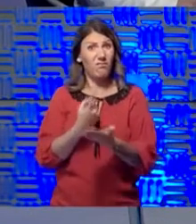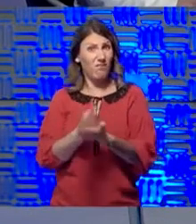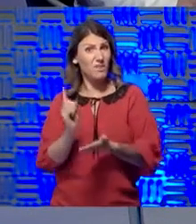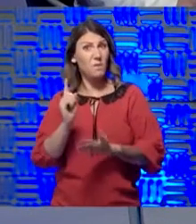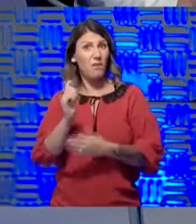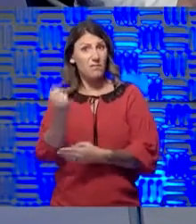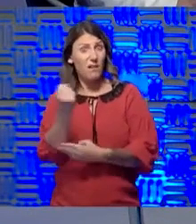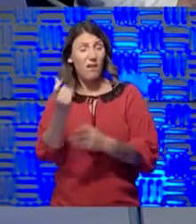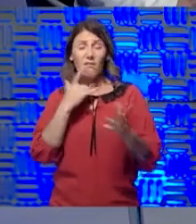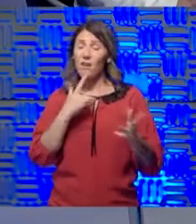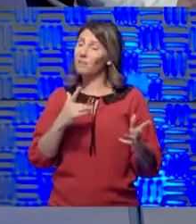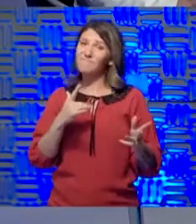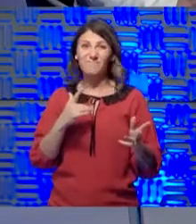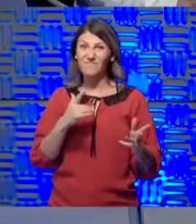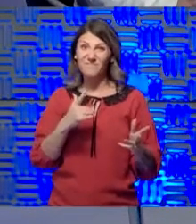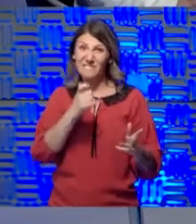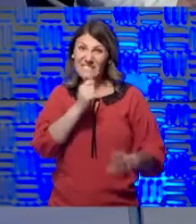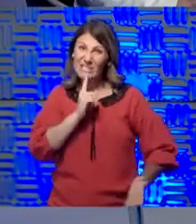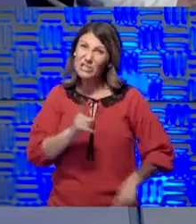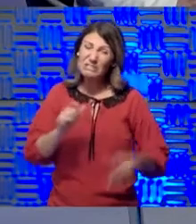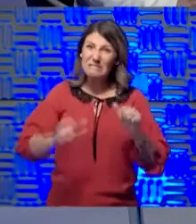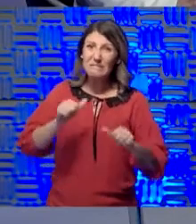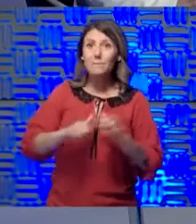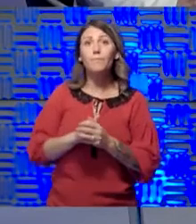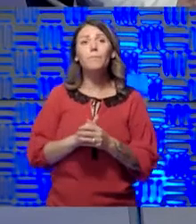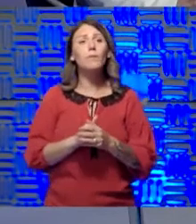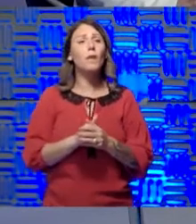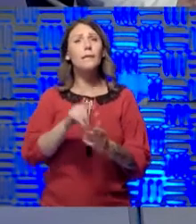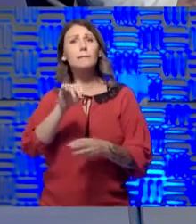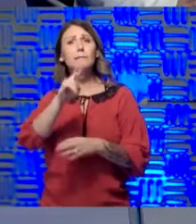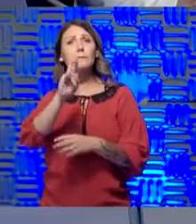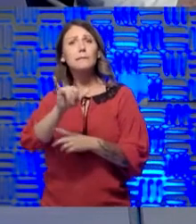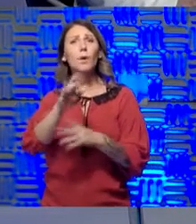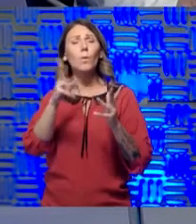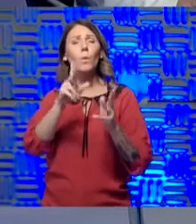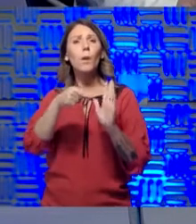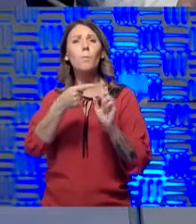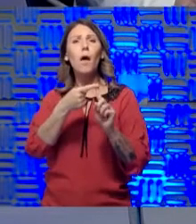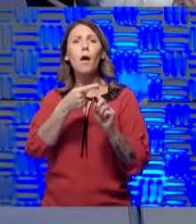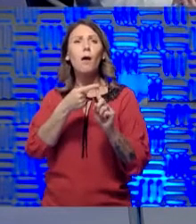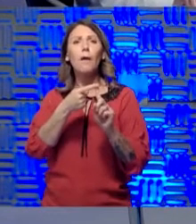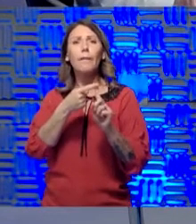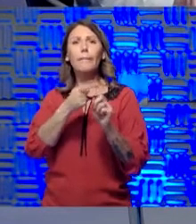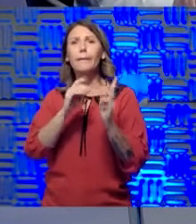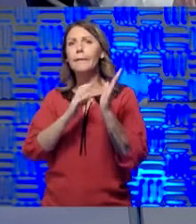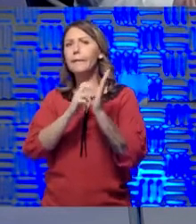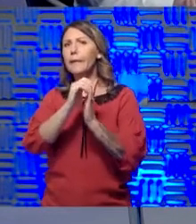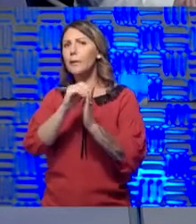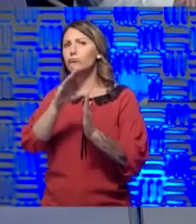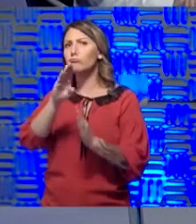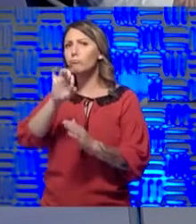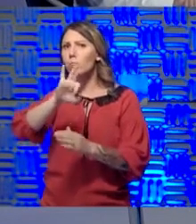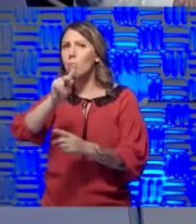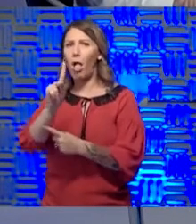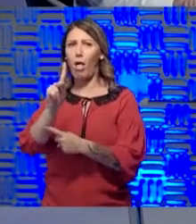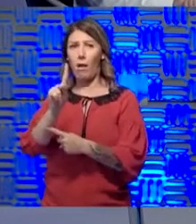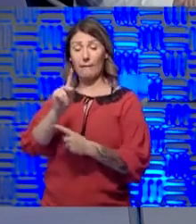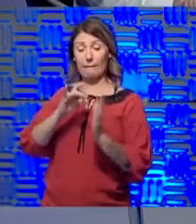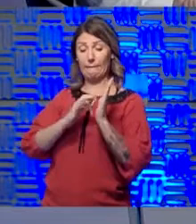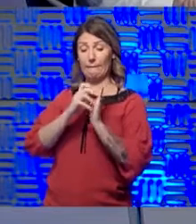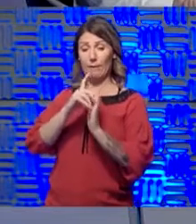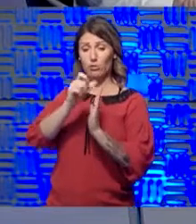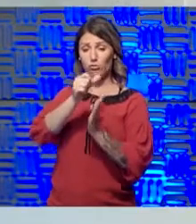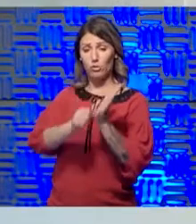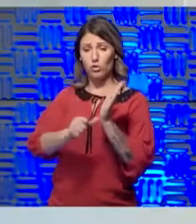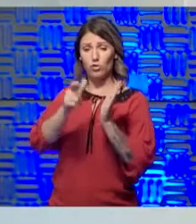Terry, what about down with at the Block Cancer Pavilion? I know you guys are doing those things. Cancer surgery itself, what do we